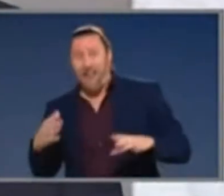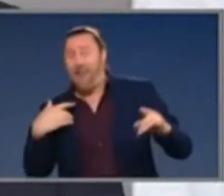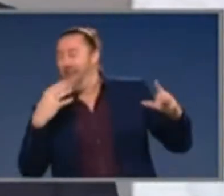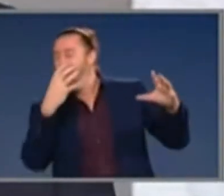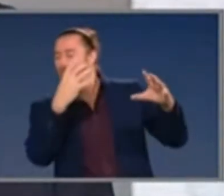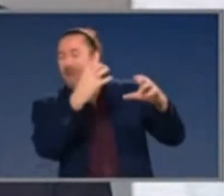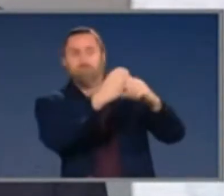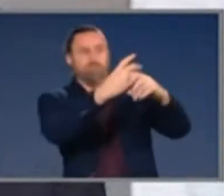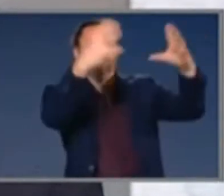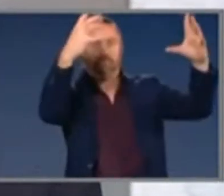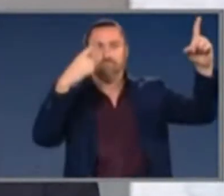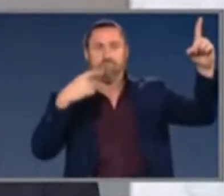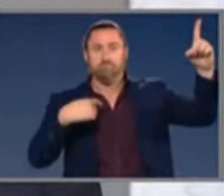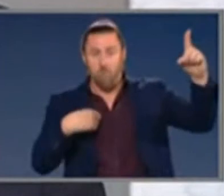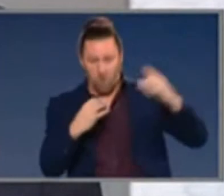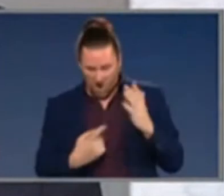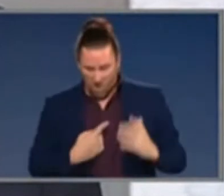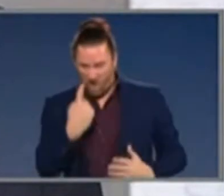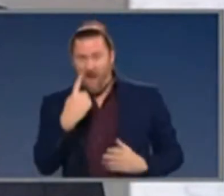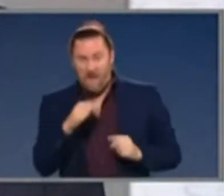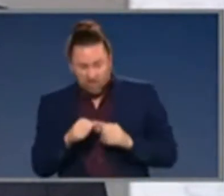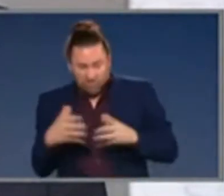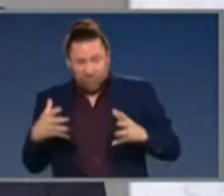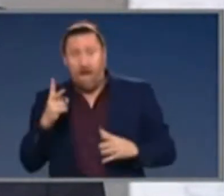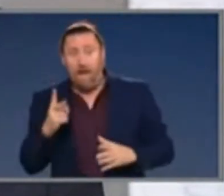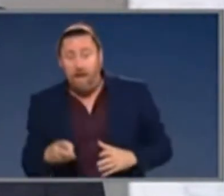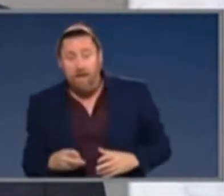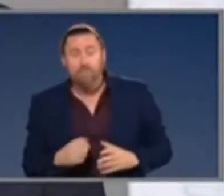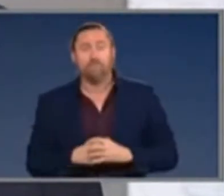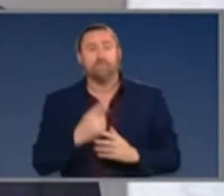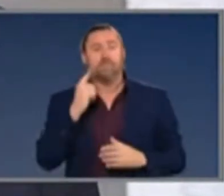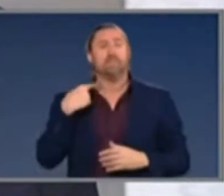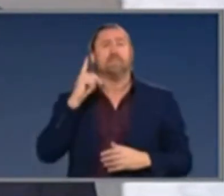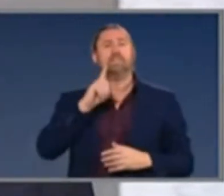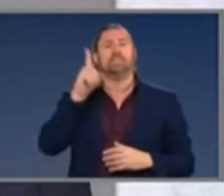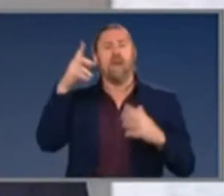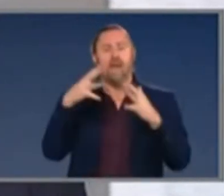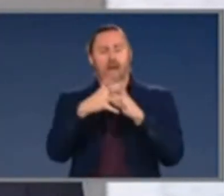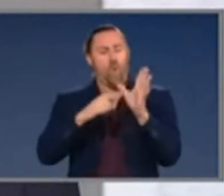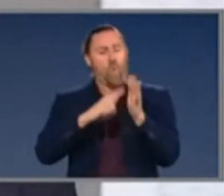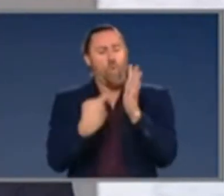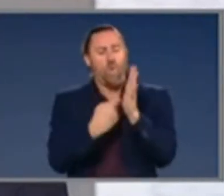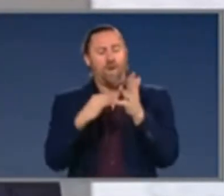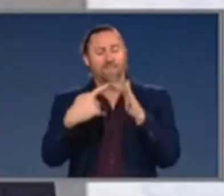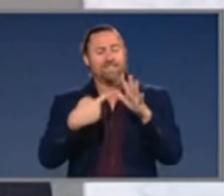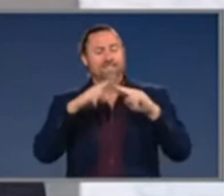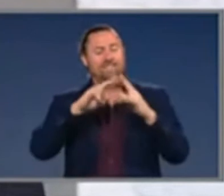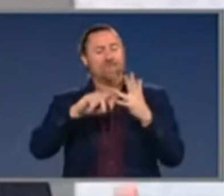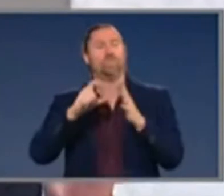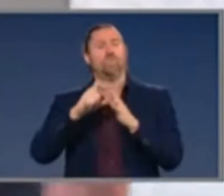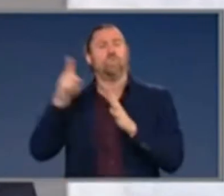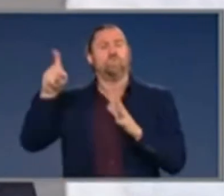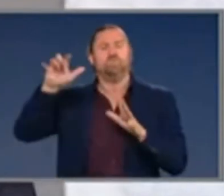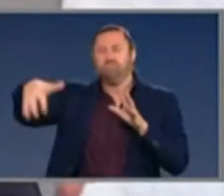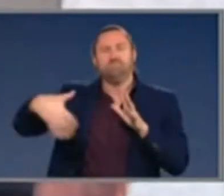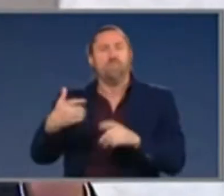again. So this is not unique to Australia. But, I was at Walker Seafoods visit I made yesterday was tremendously encouraging, because it